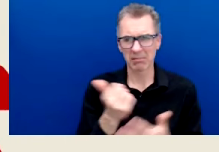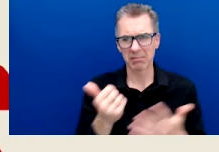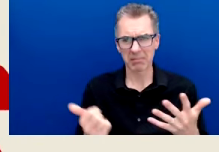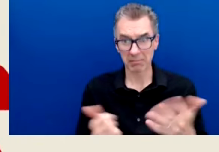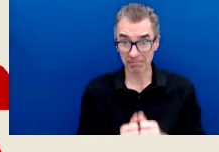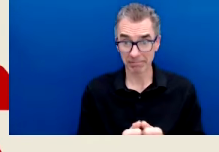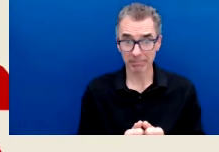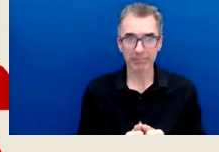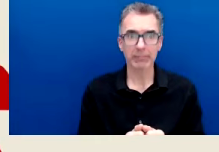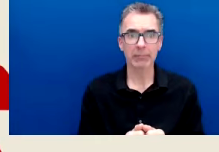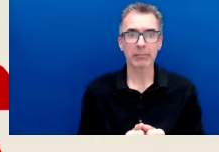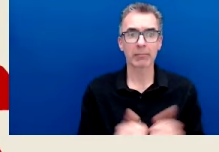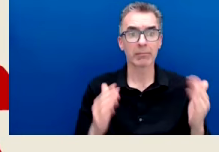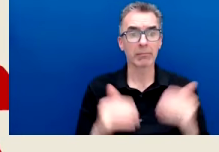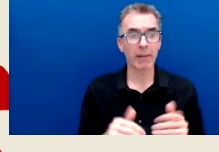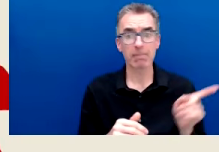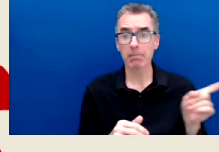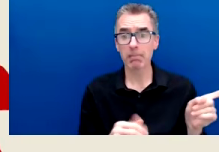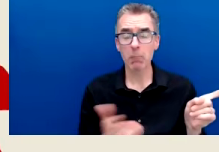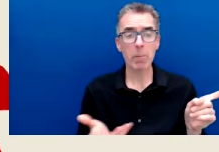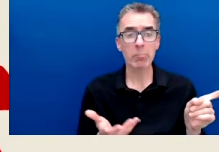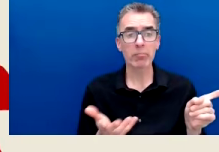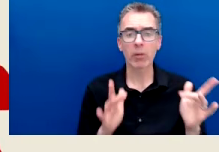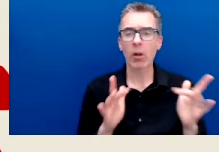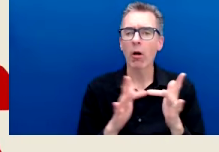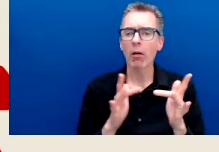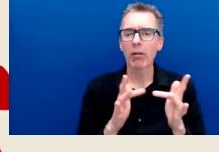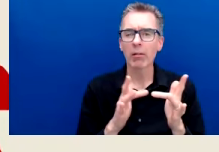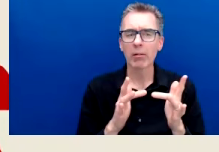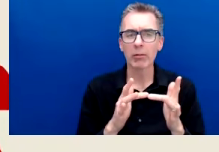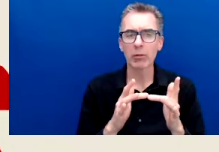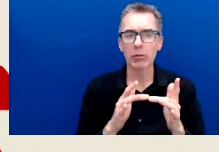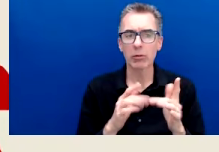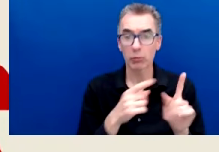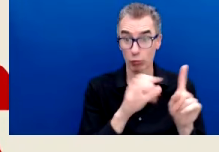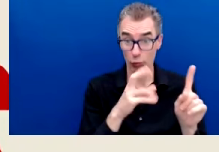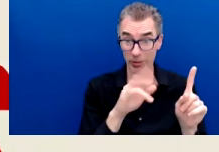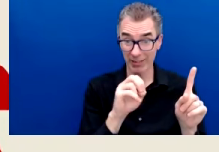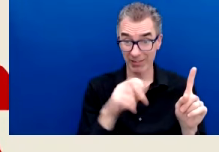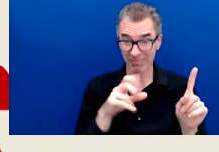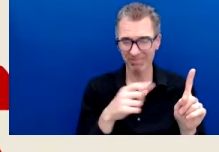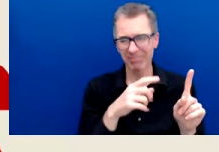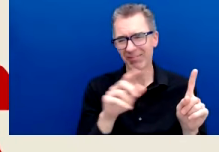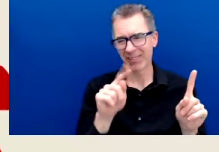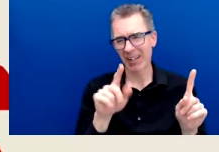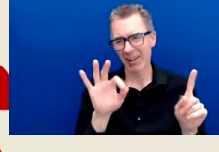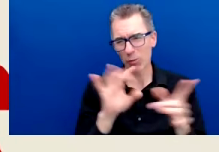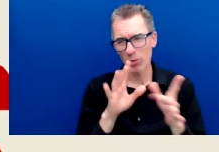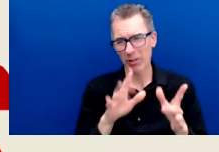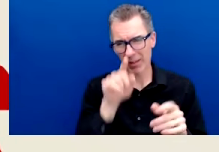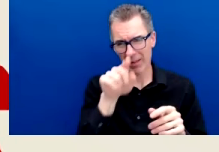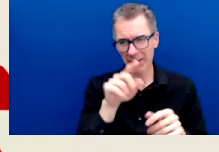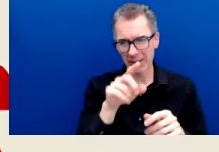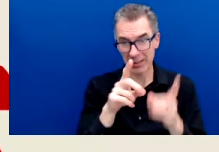And then here is the contact information for Christine Phillips, who is our Title IX coordinator at the district